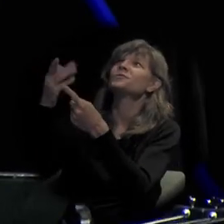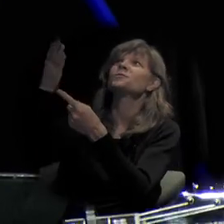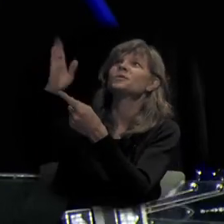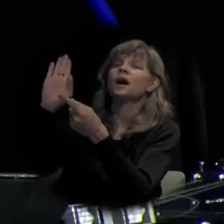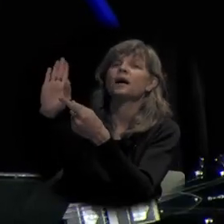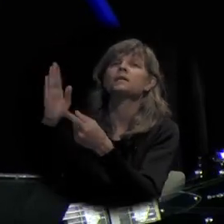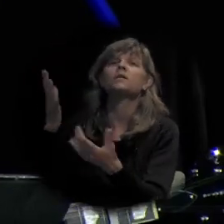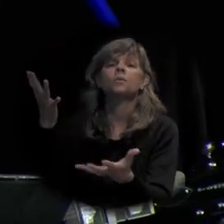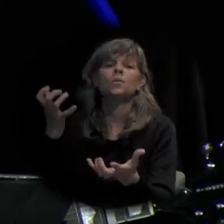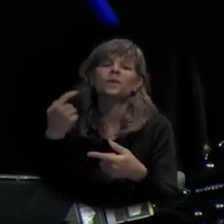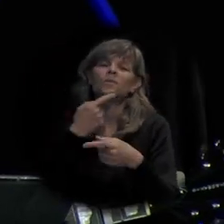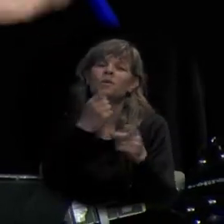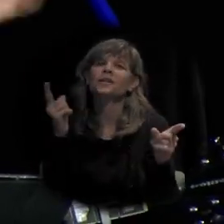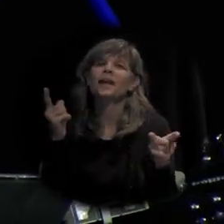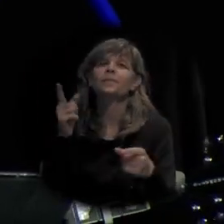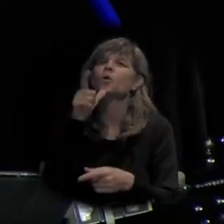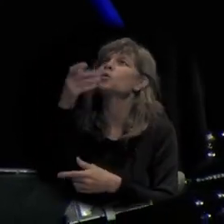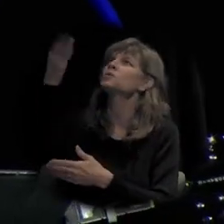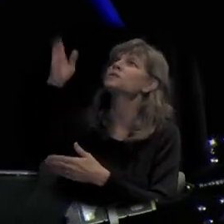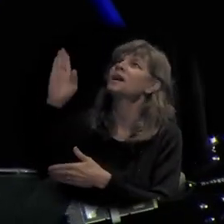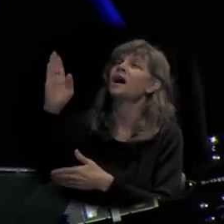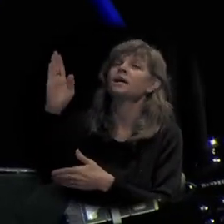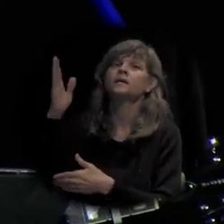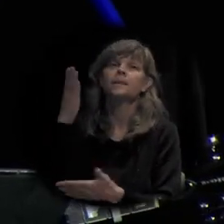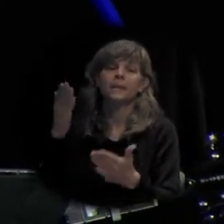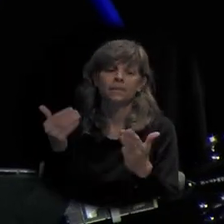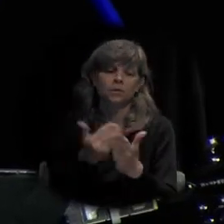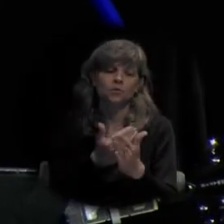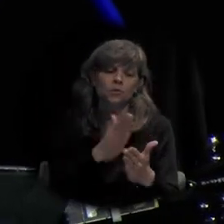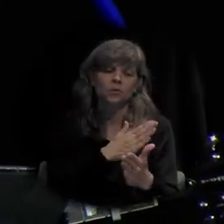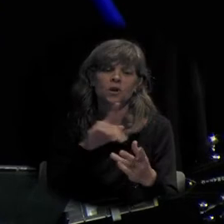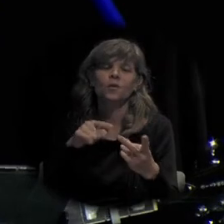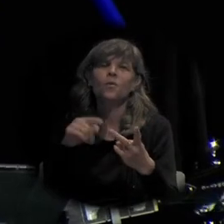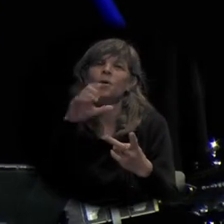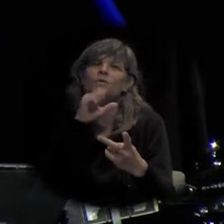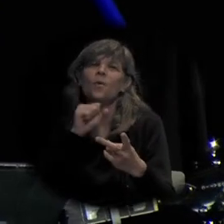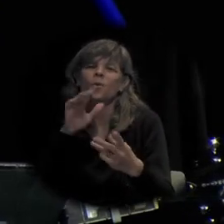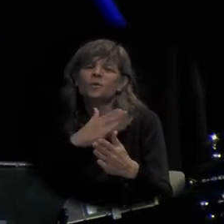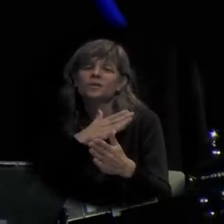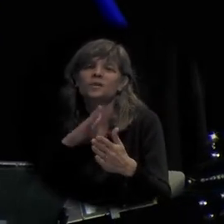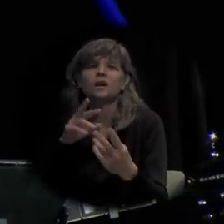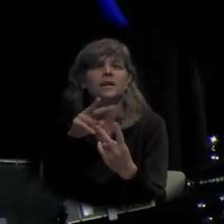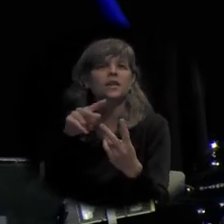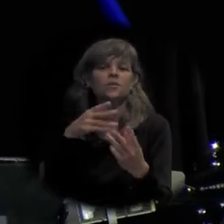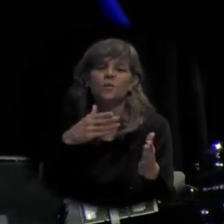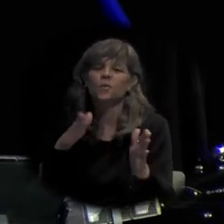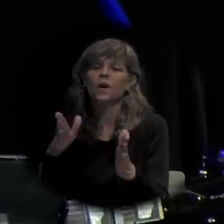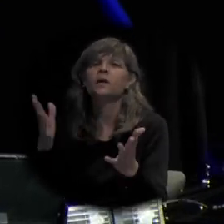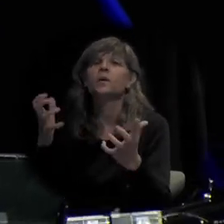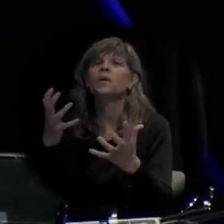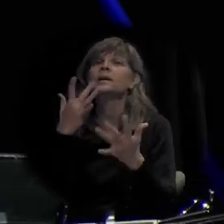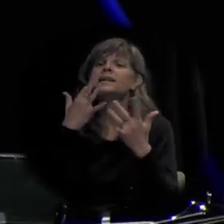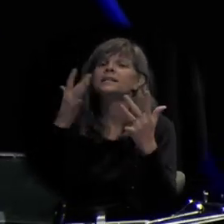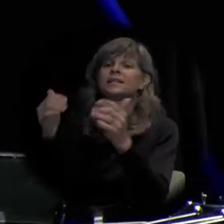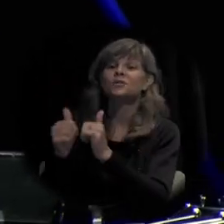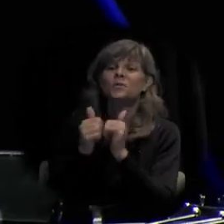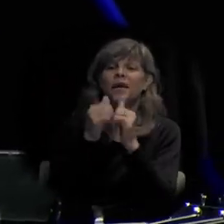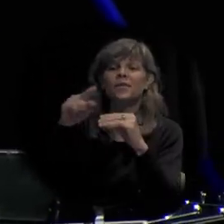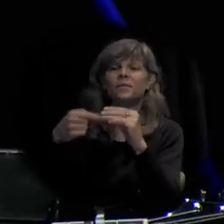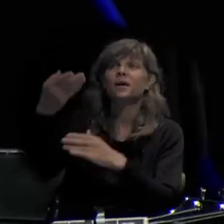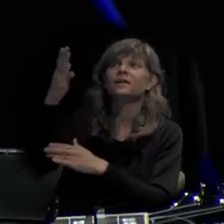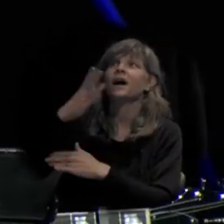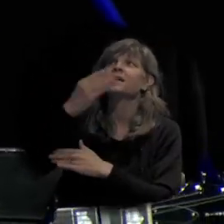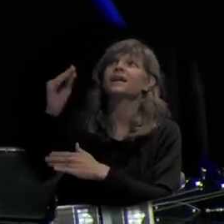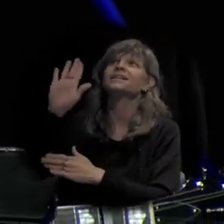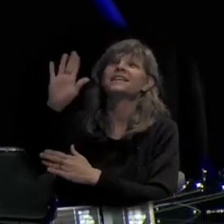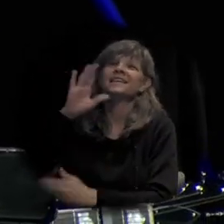proclaim who God is. Whether it's a new song or it's an old song, we want to sing together about God and his